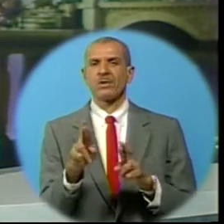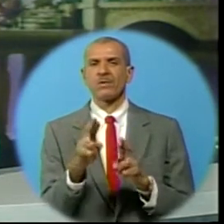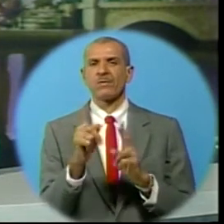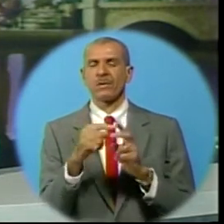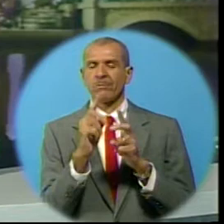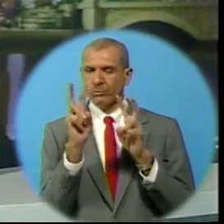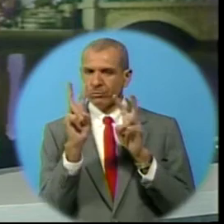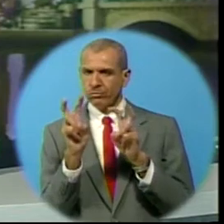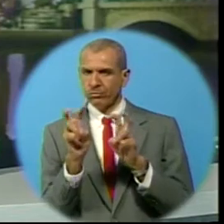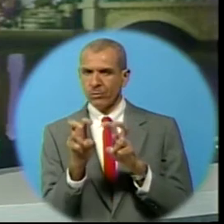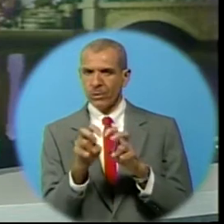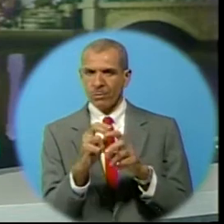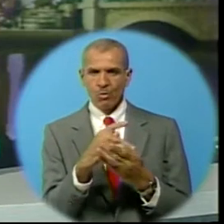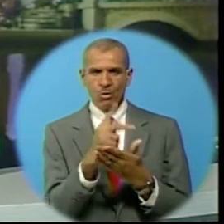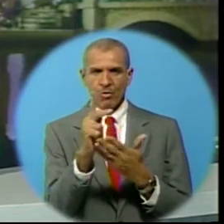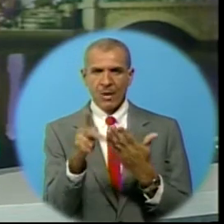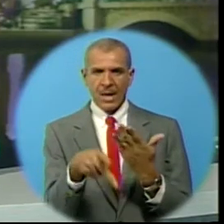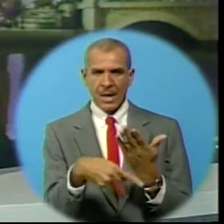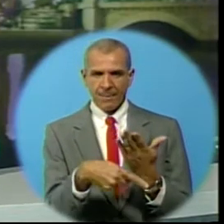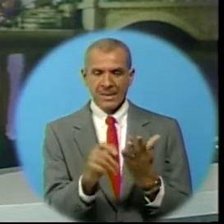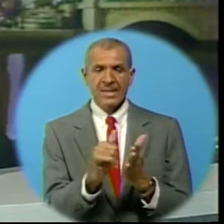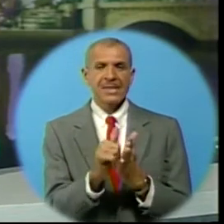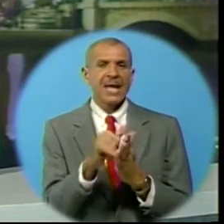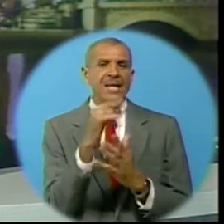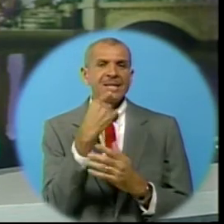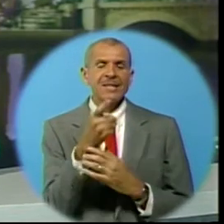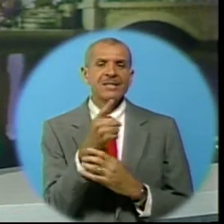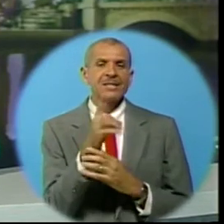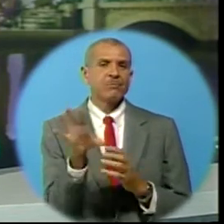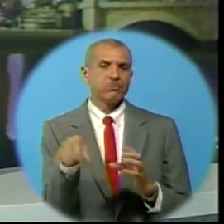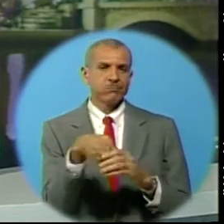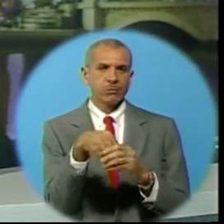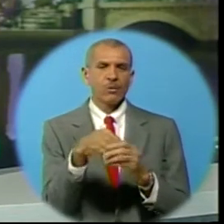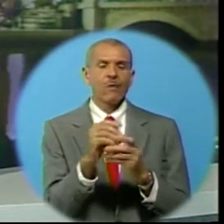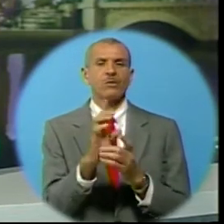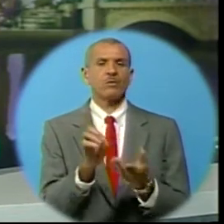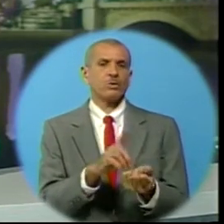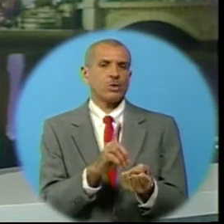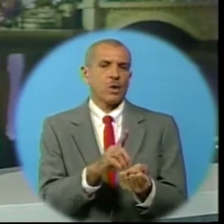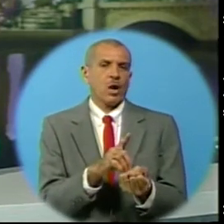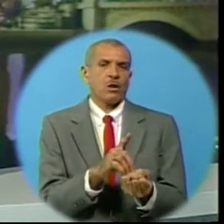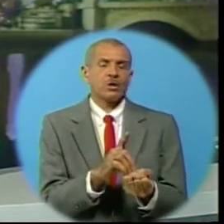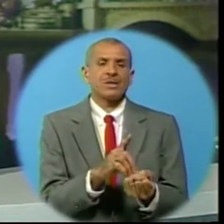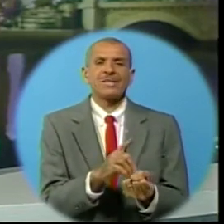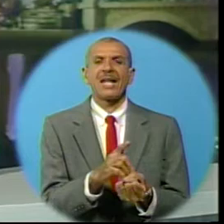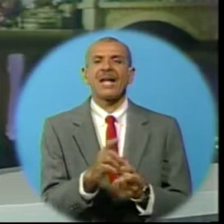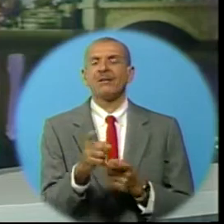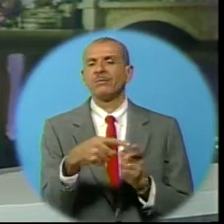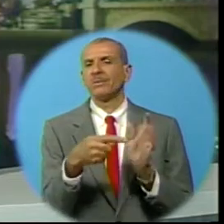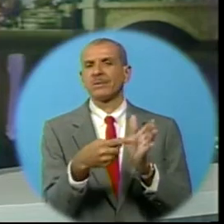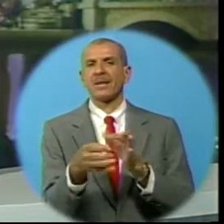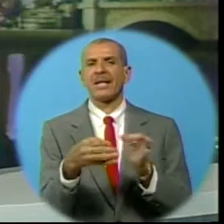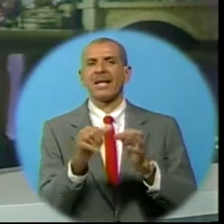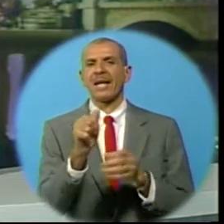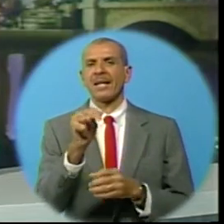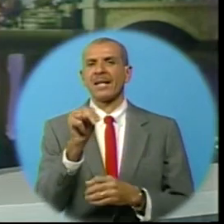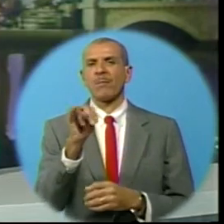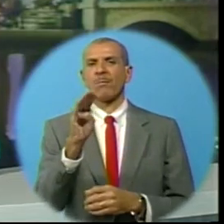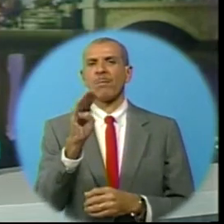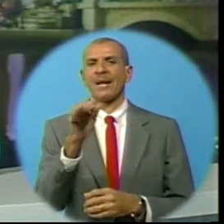antimicrobial stewardship programs. That program, he said, engages doctors on prescribing patterns of